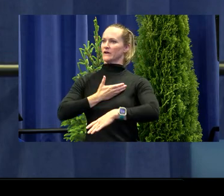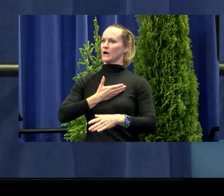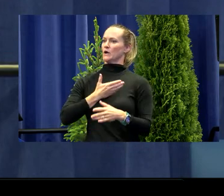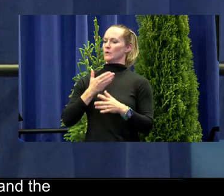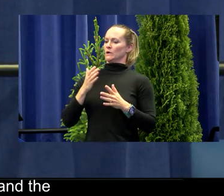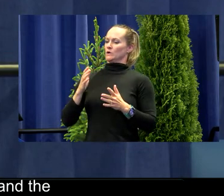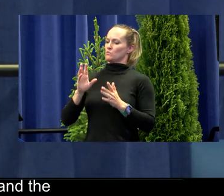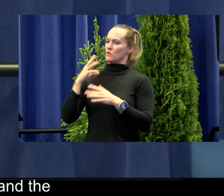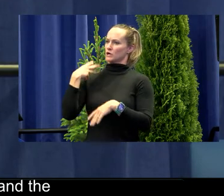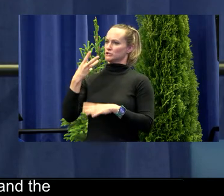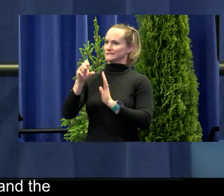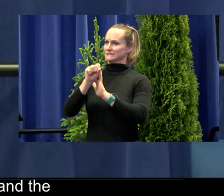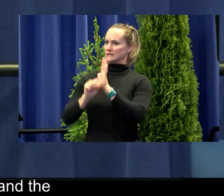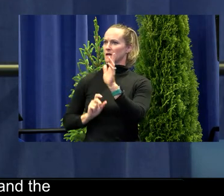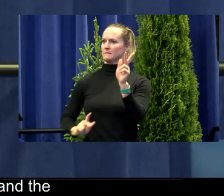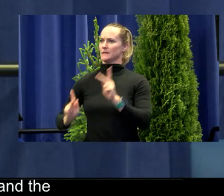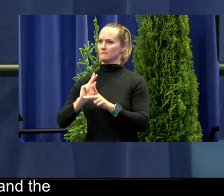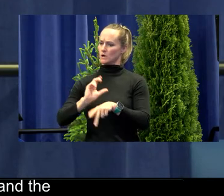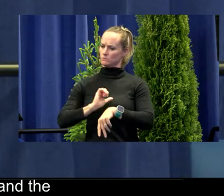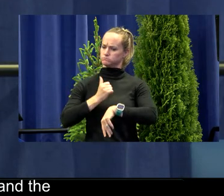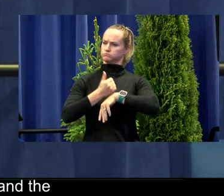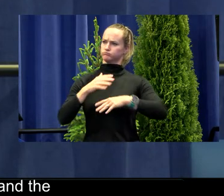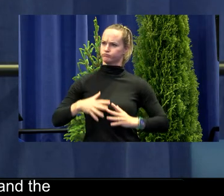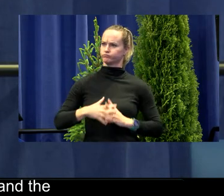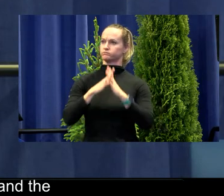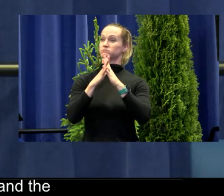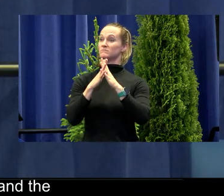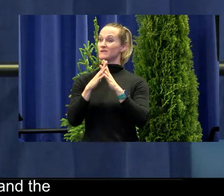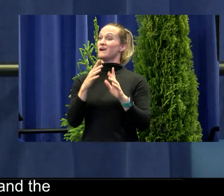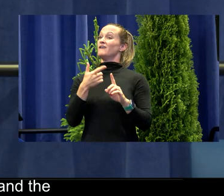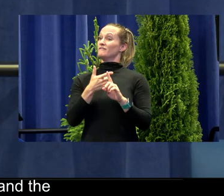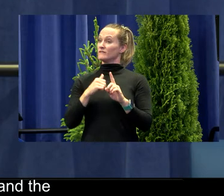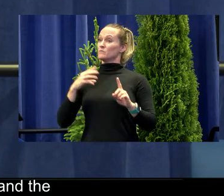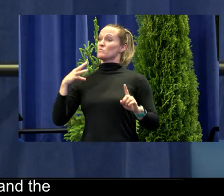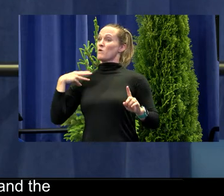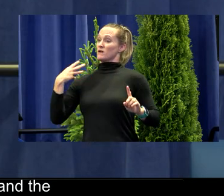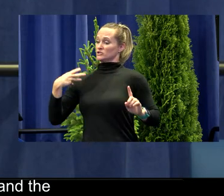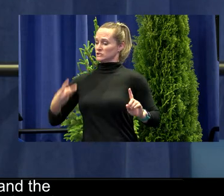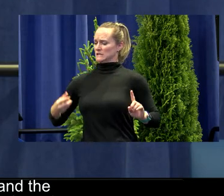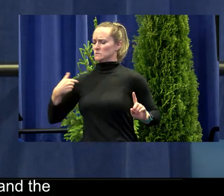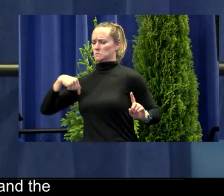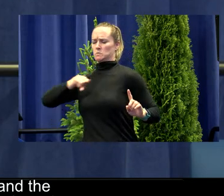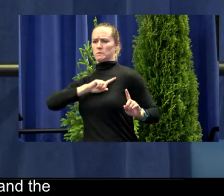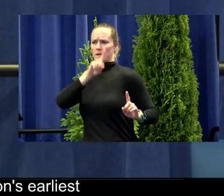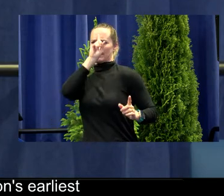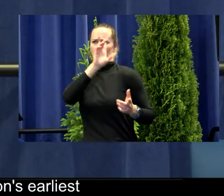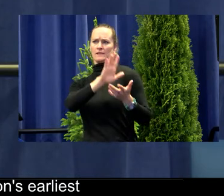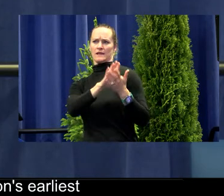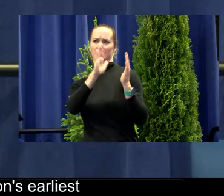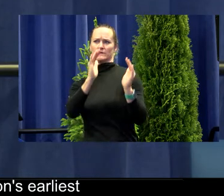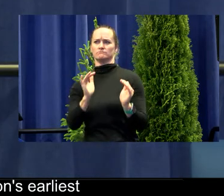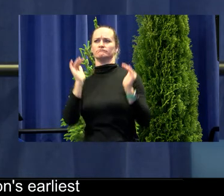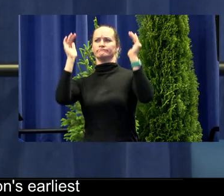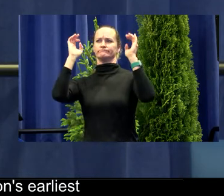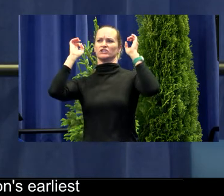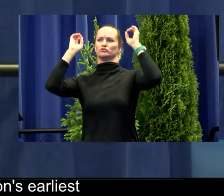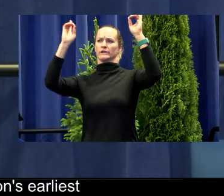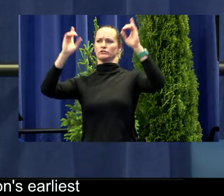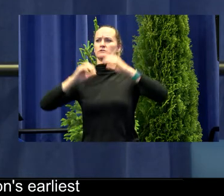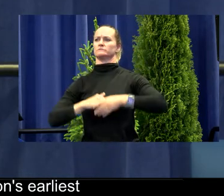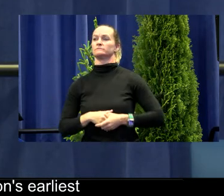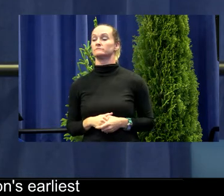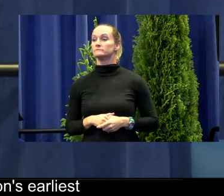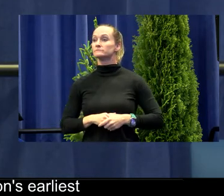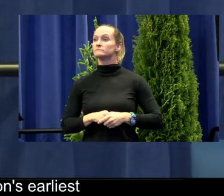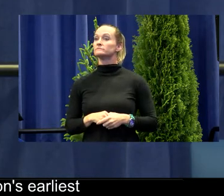Washington. From Washington's earliest days, taxpayers have supported their belief in public higher education and in you,